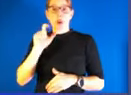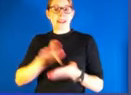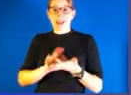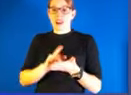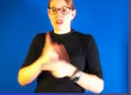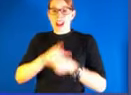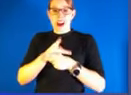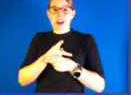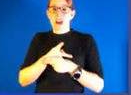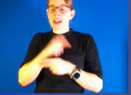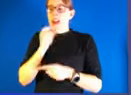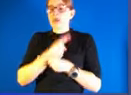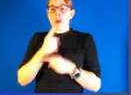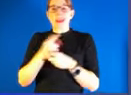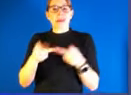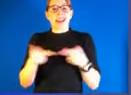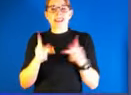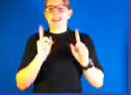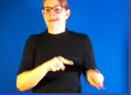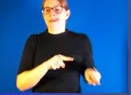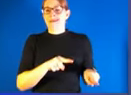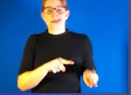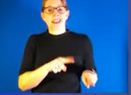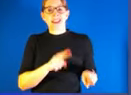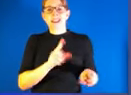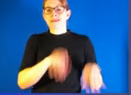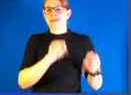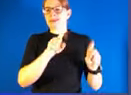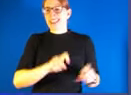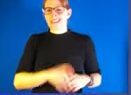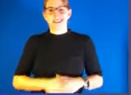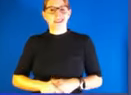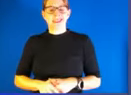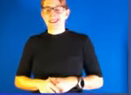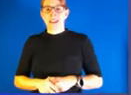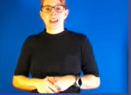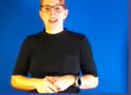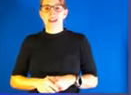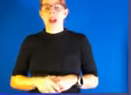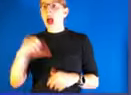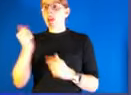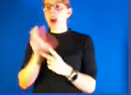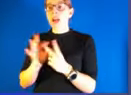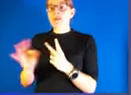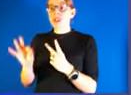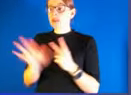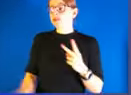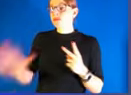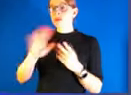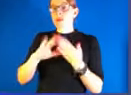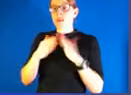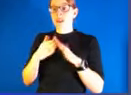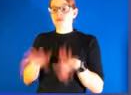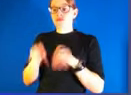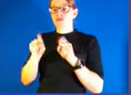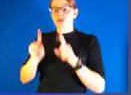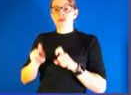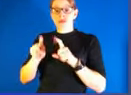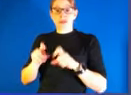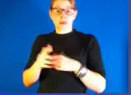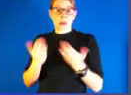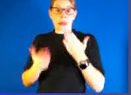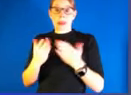not the appropriate place to come and just get tested. There are other options around the city for getting tested. It may take a